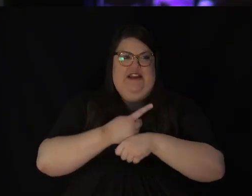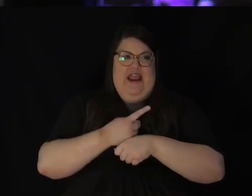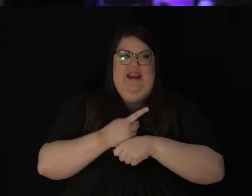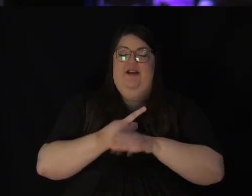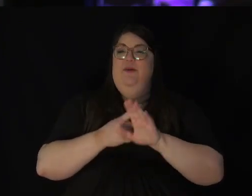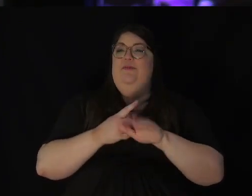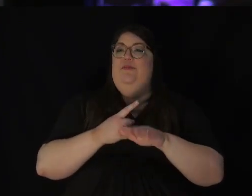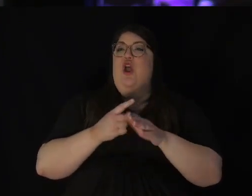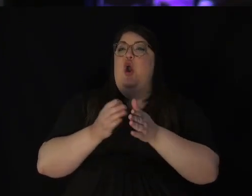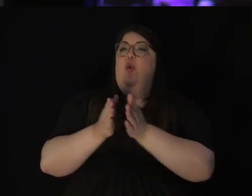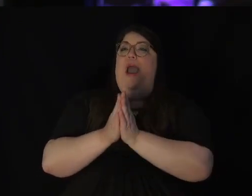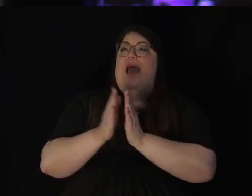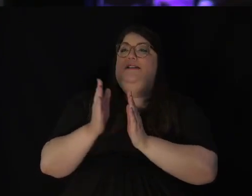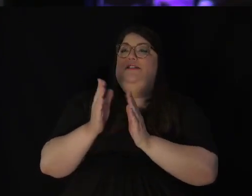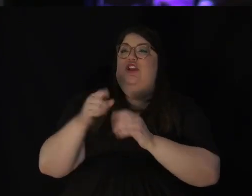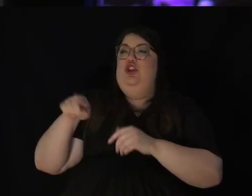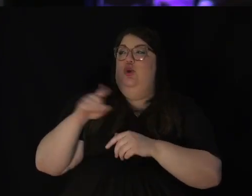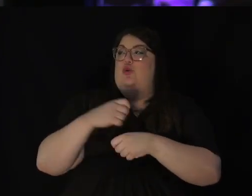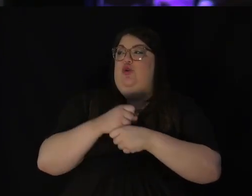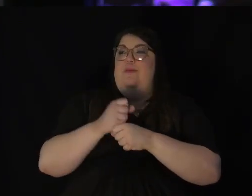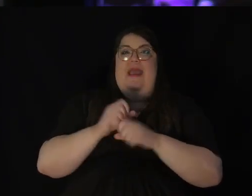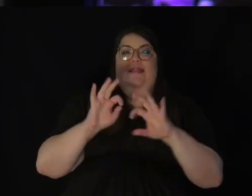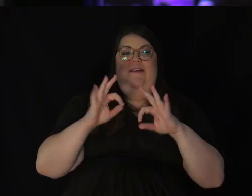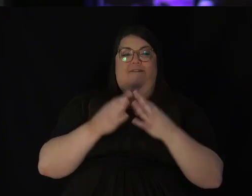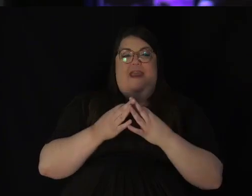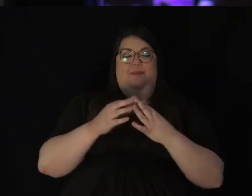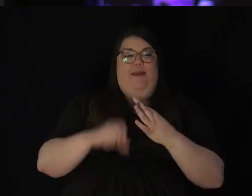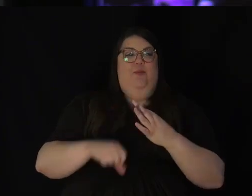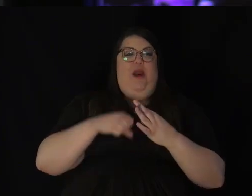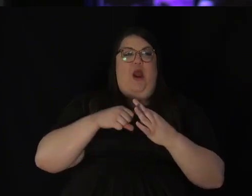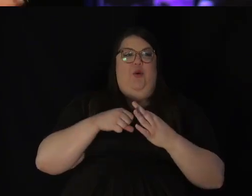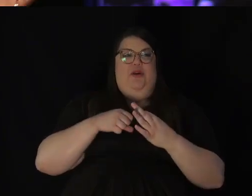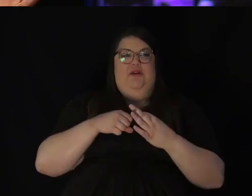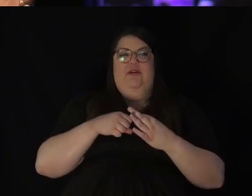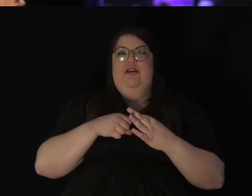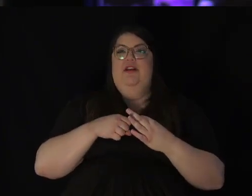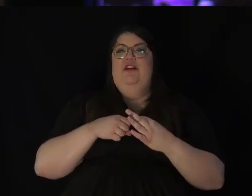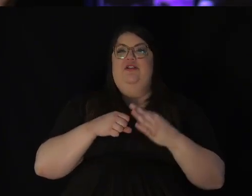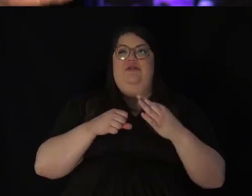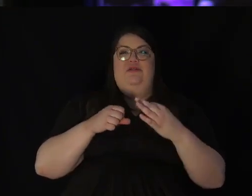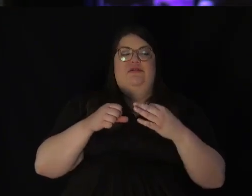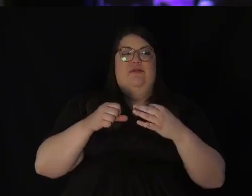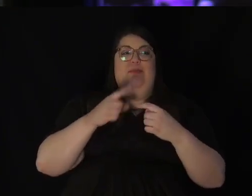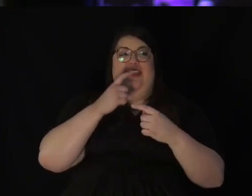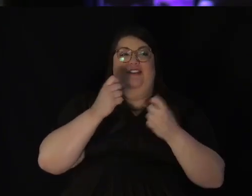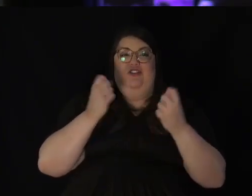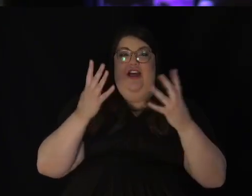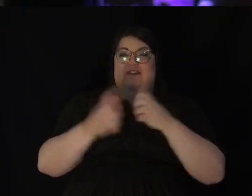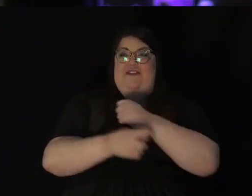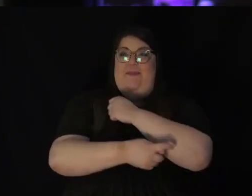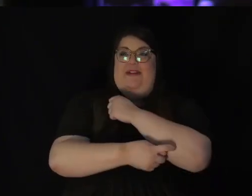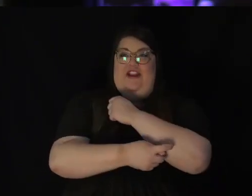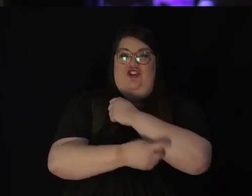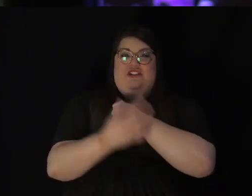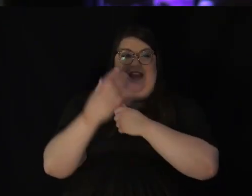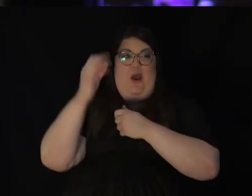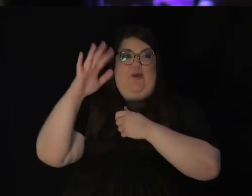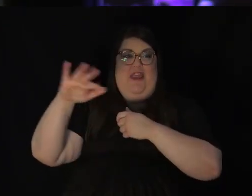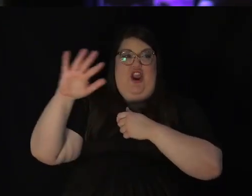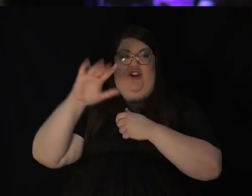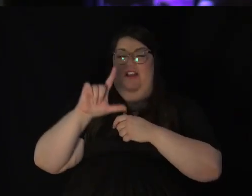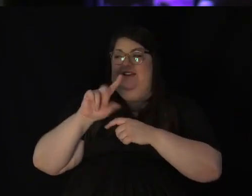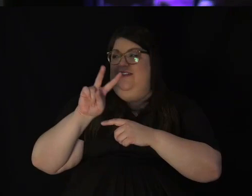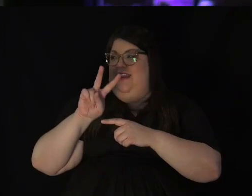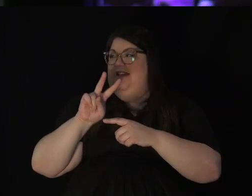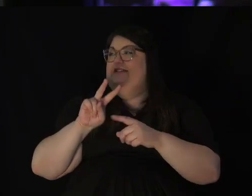you to make the family proud. Okay, go out, because there's going to be a lot of temptations out there. So especially,